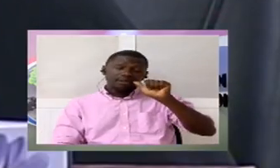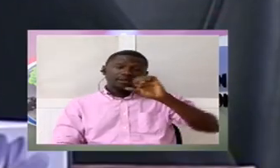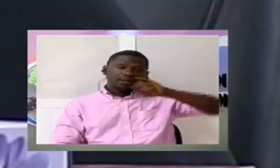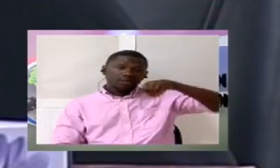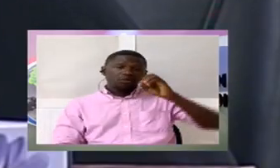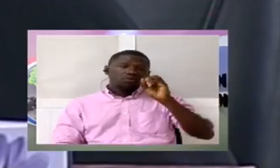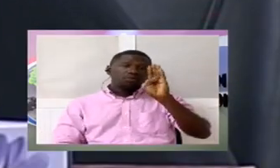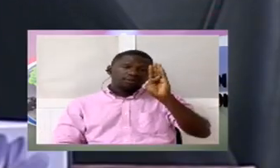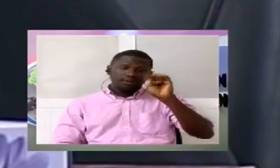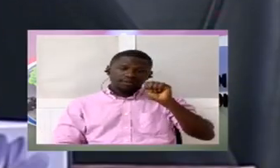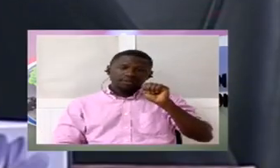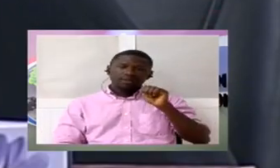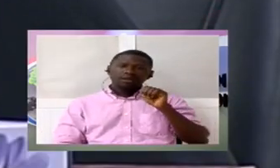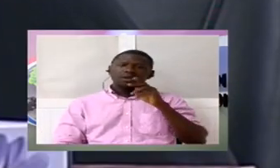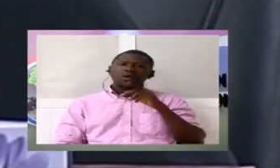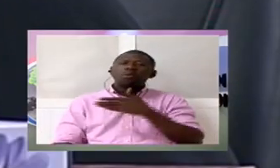Baba Job.